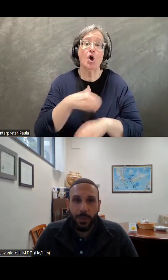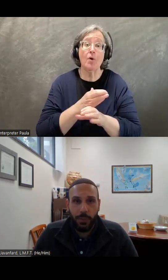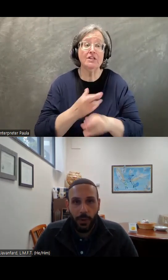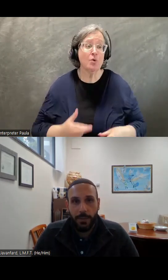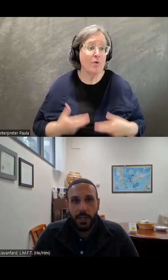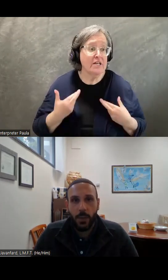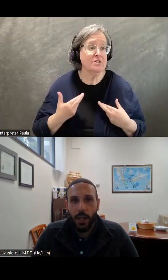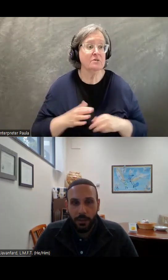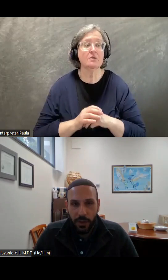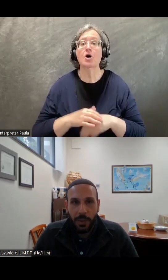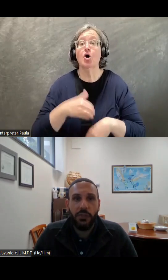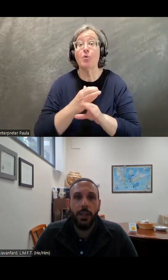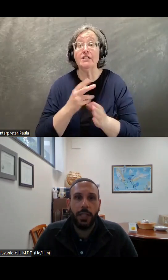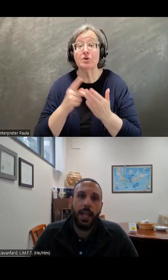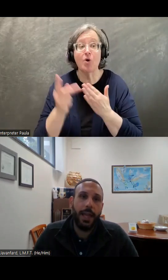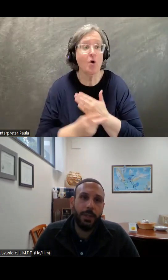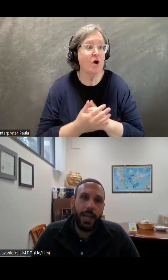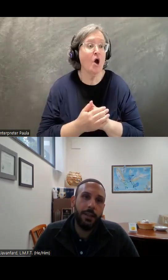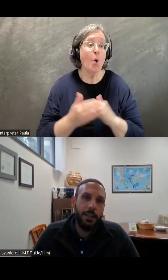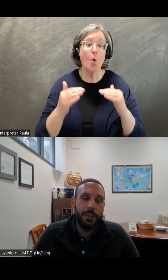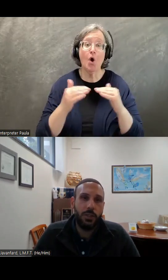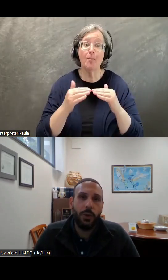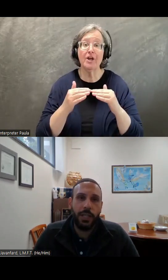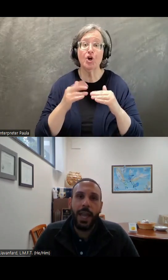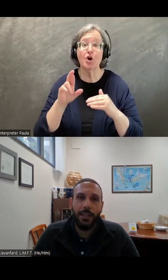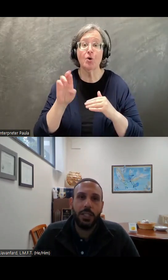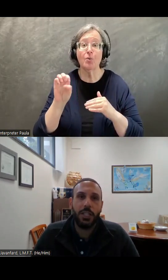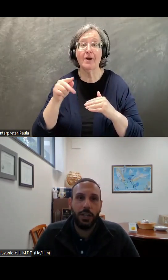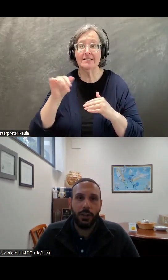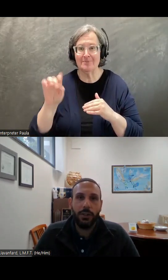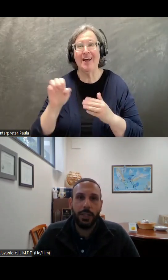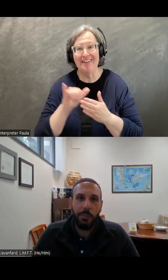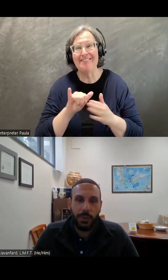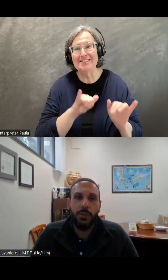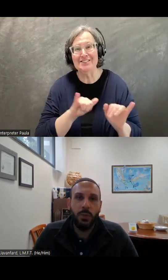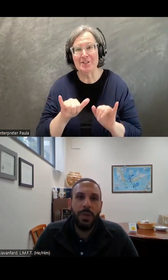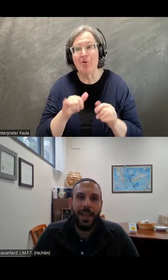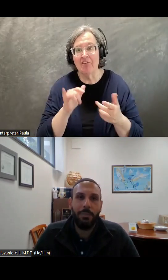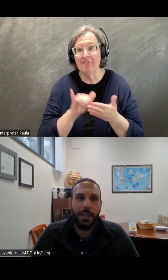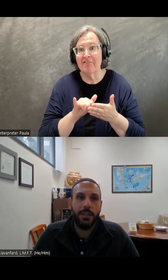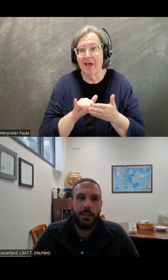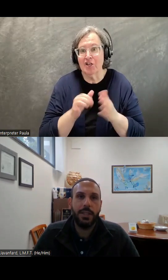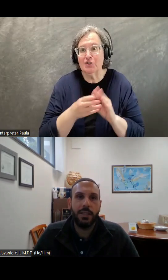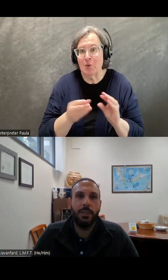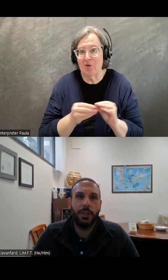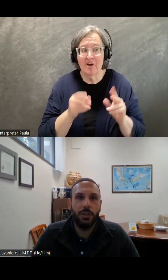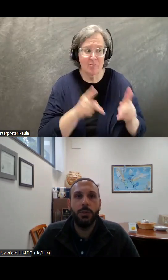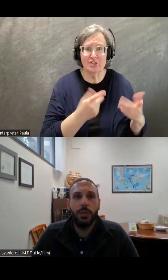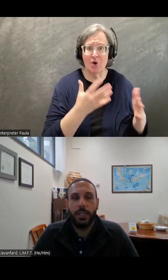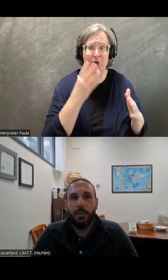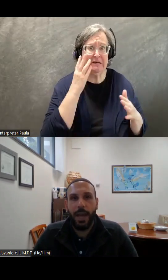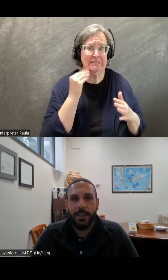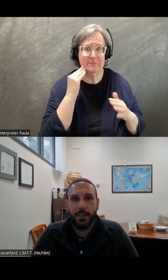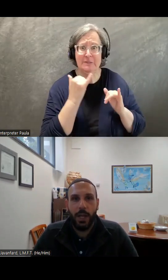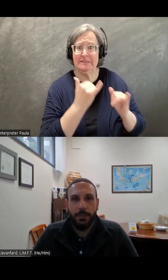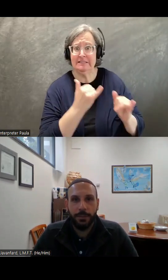peer respite programs as well, very much falling in line with that story analogy I shared earlier of a person who's been in that place similar to you